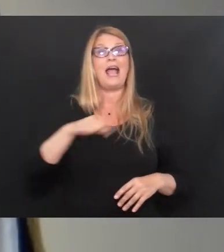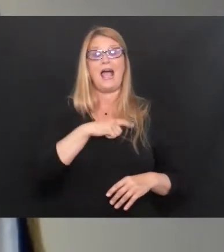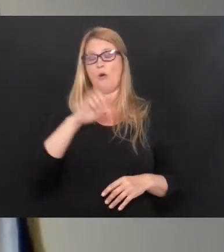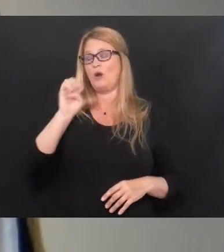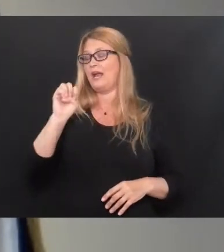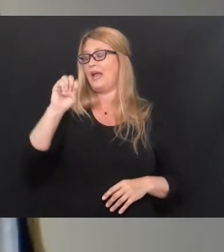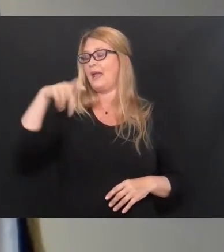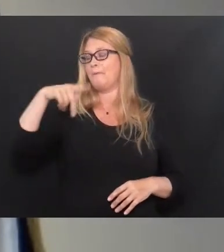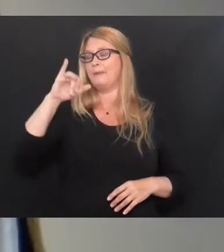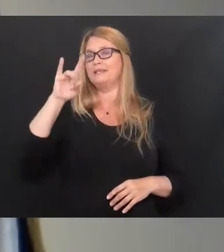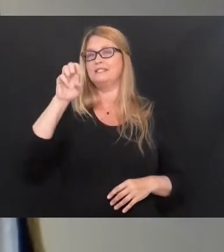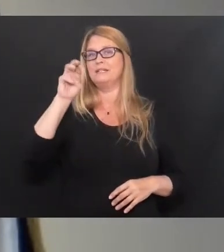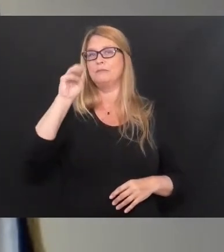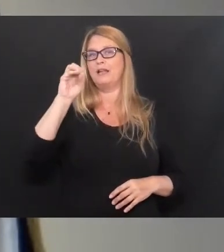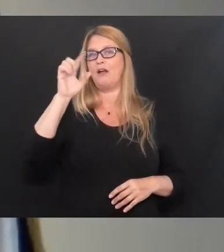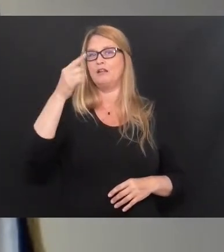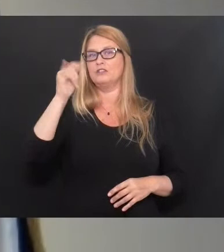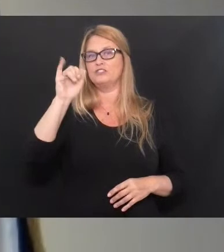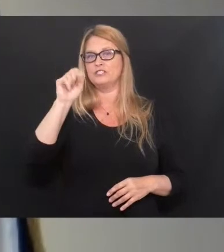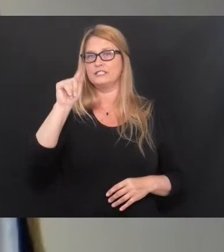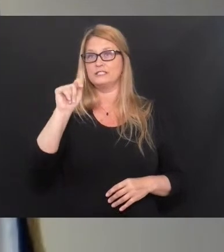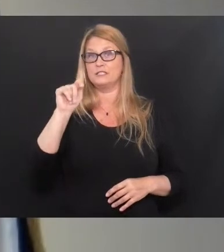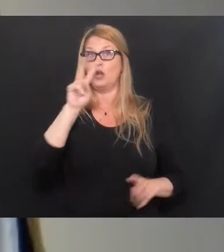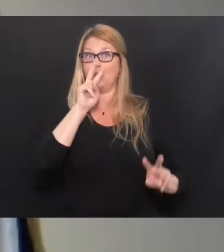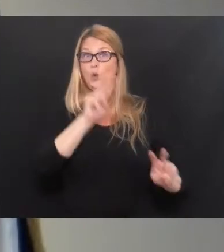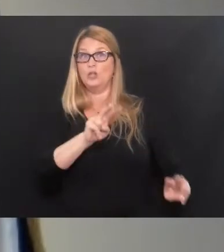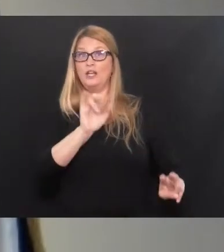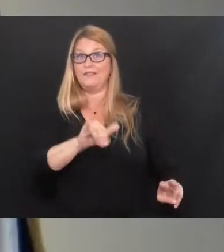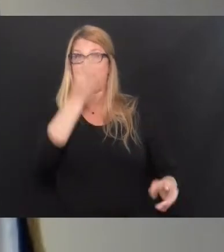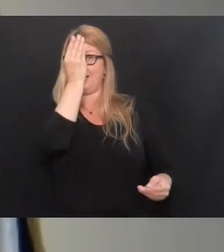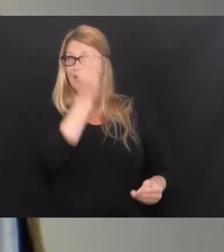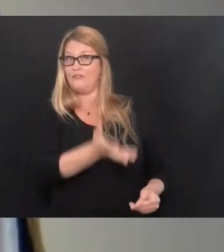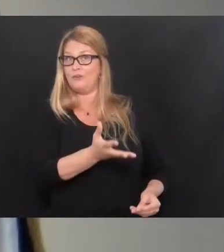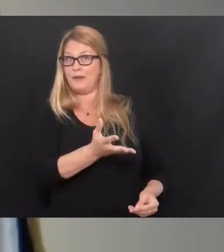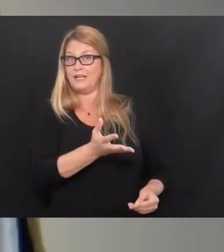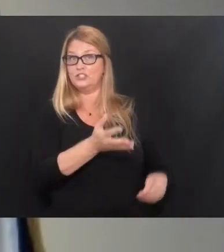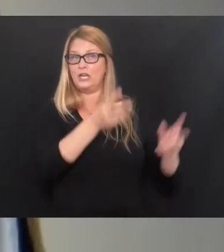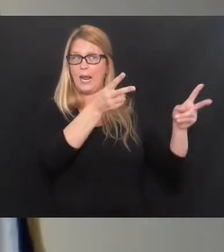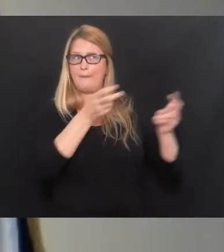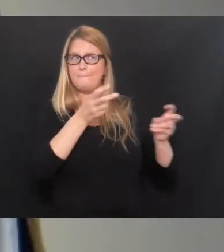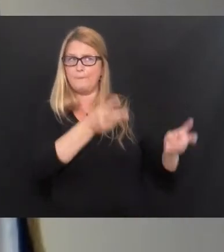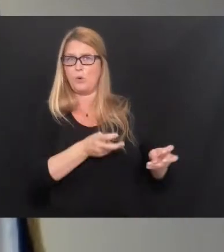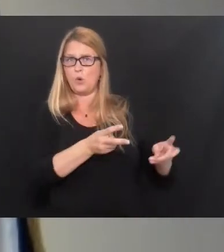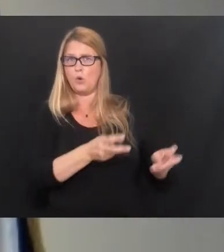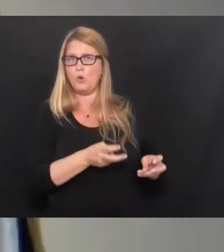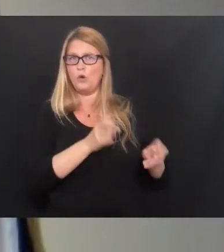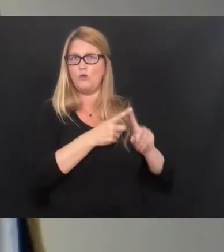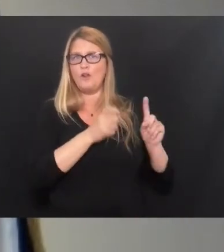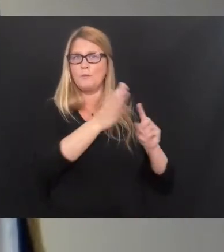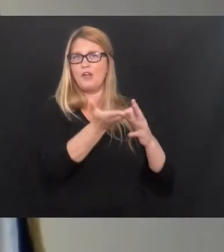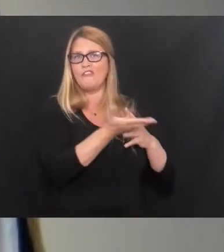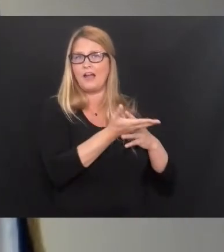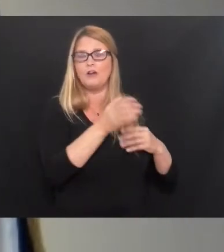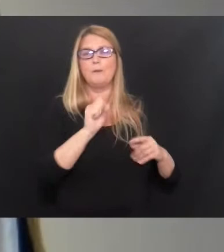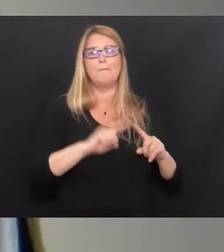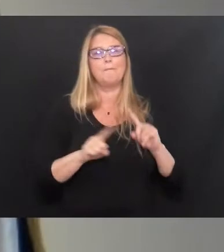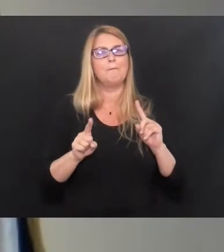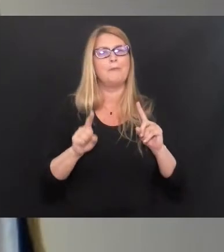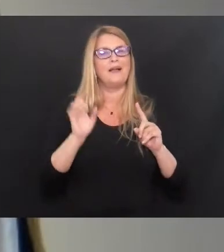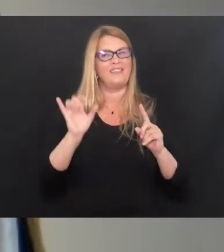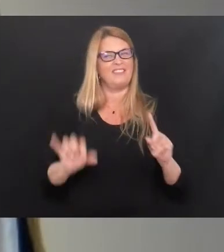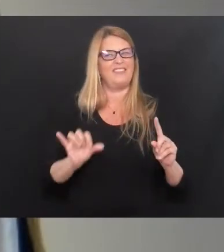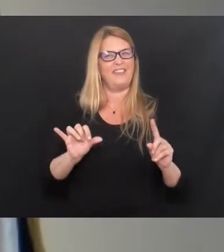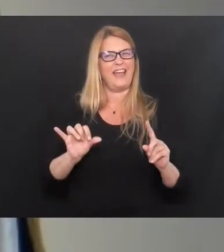epidemiologist does look at that data and pull data from files. The idea of the